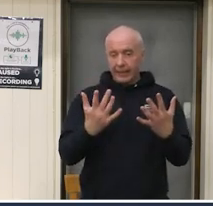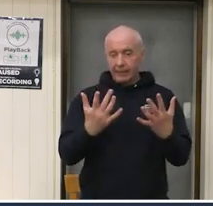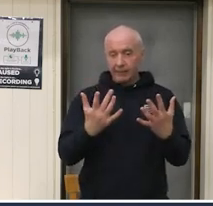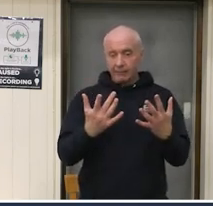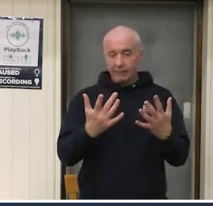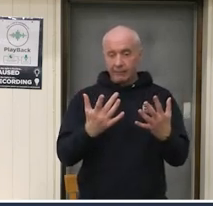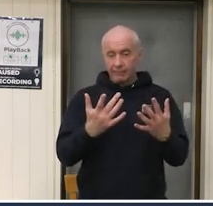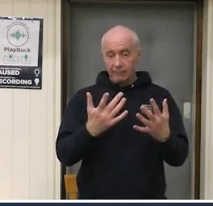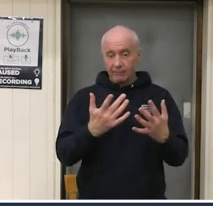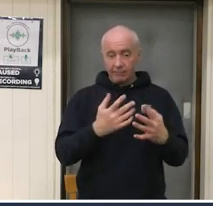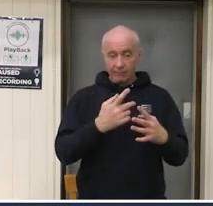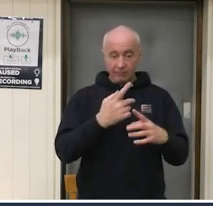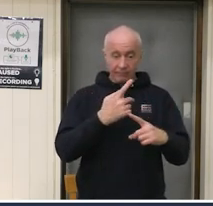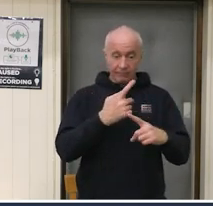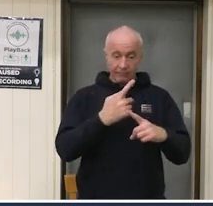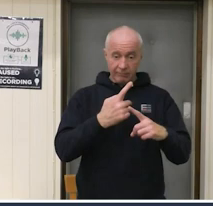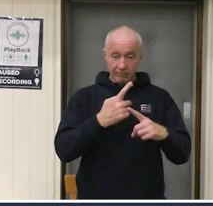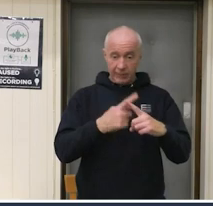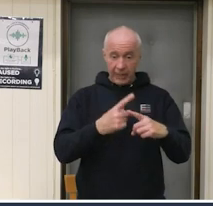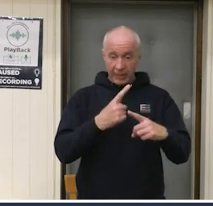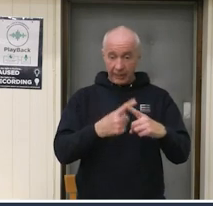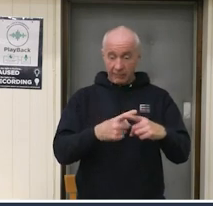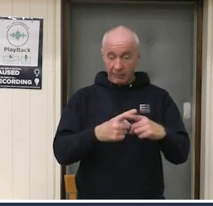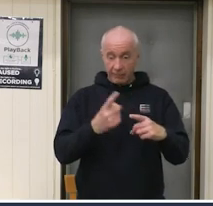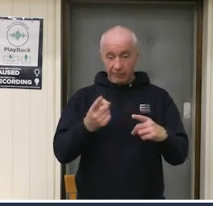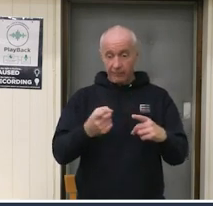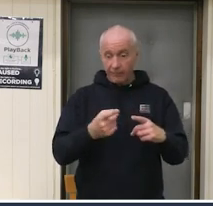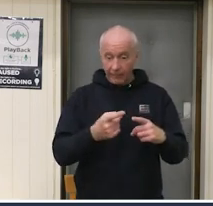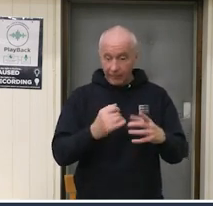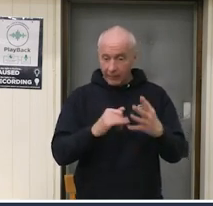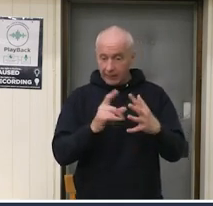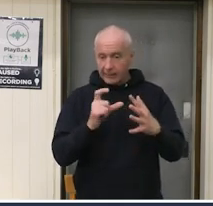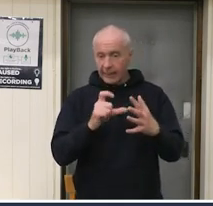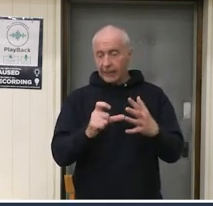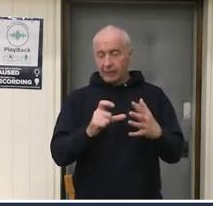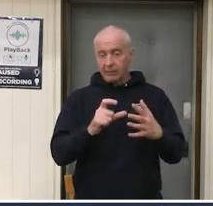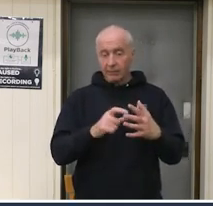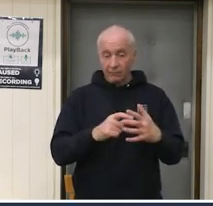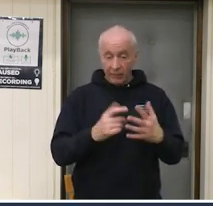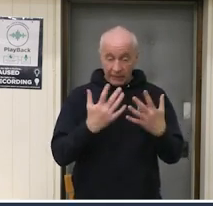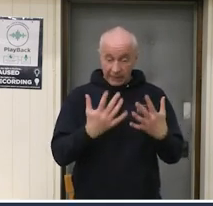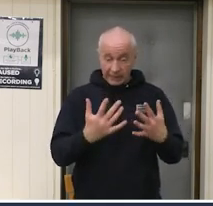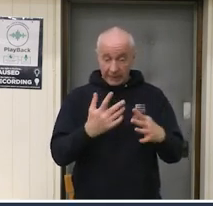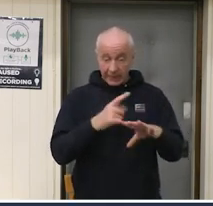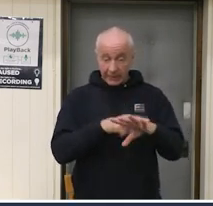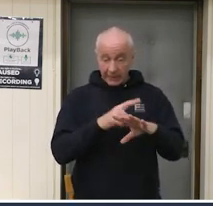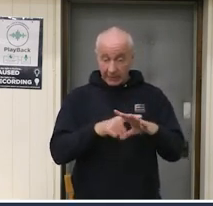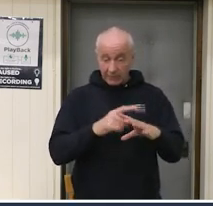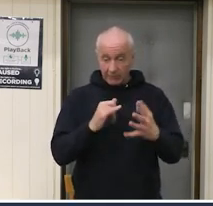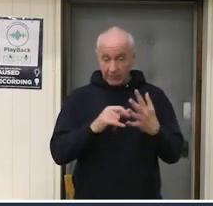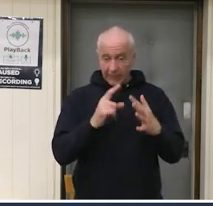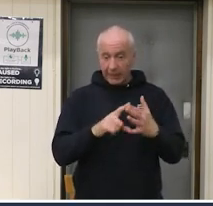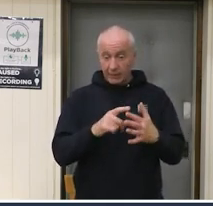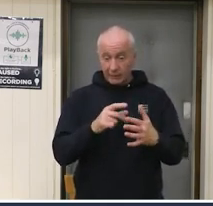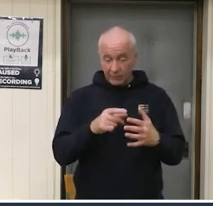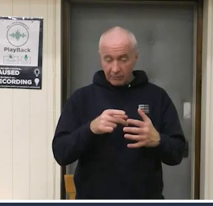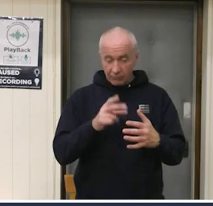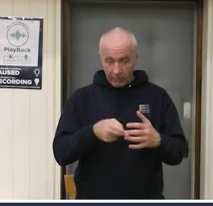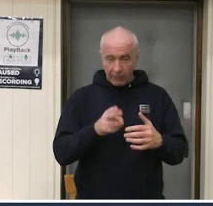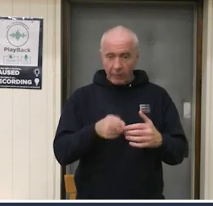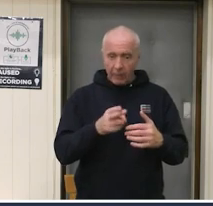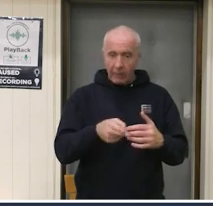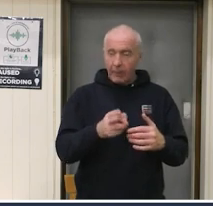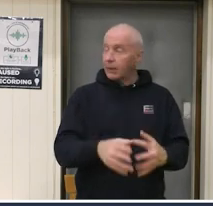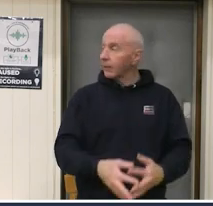order for this to work. And the kind of targets that we use, they're exquisite. I'm